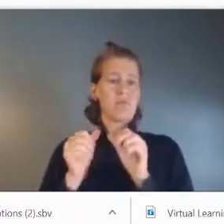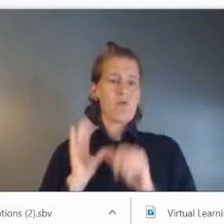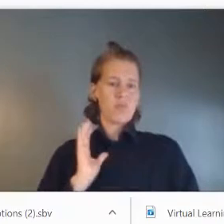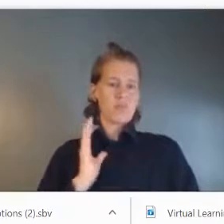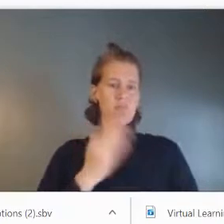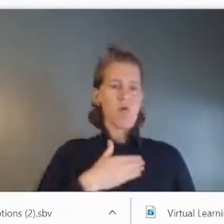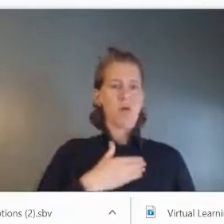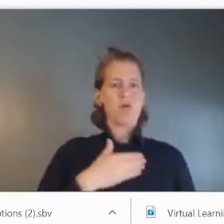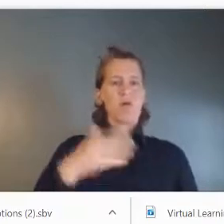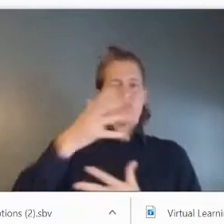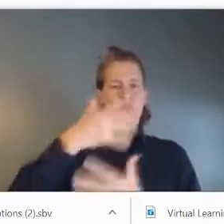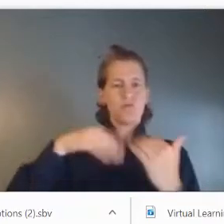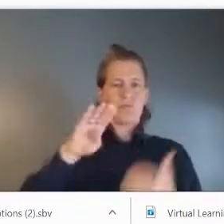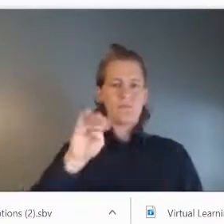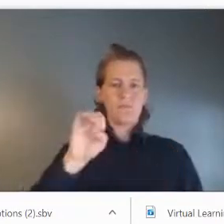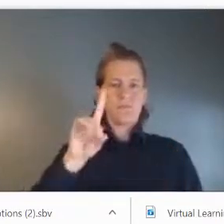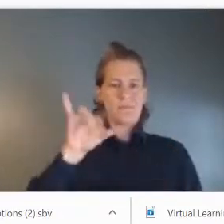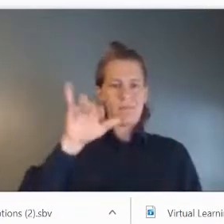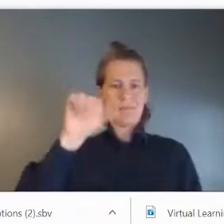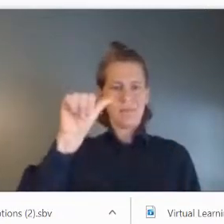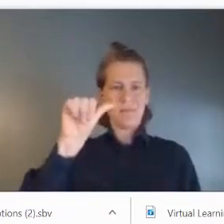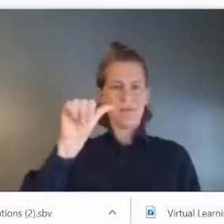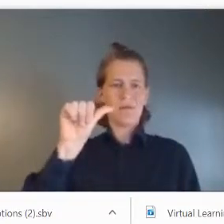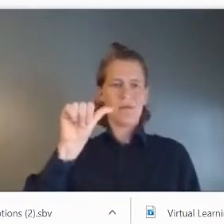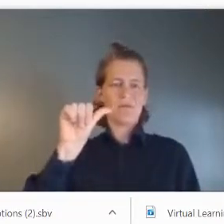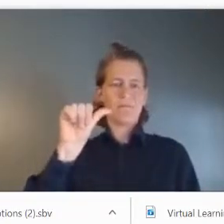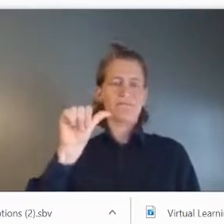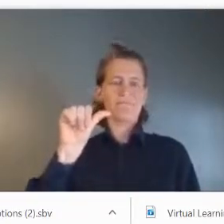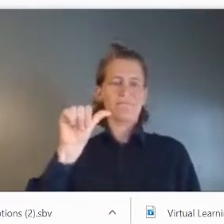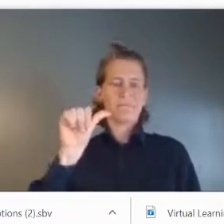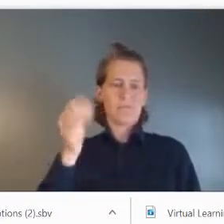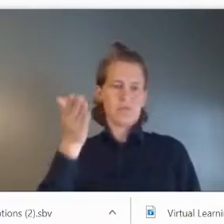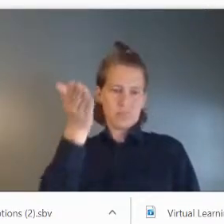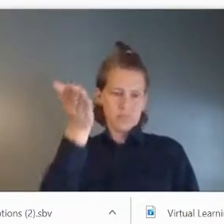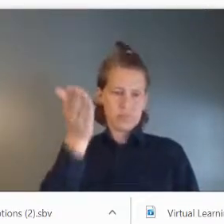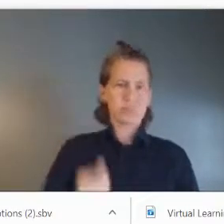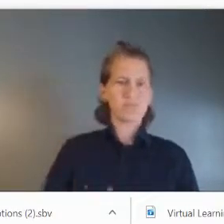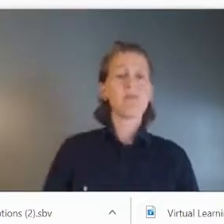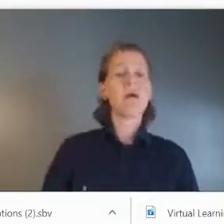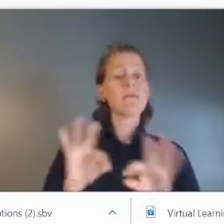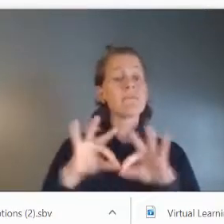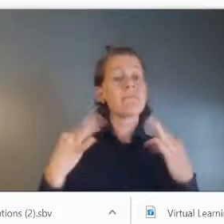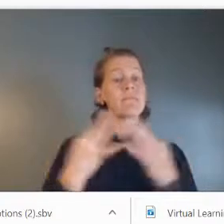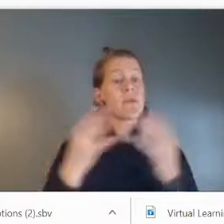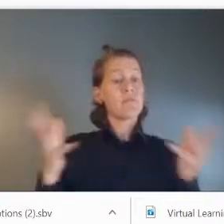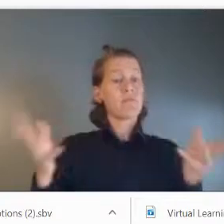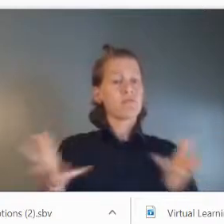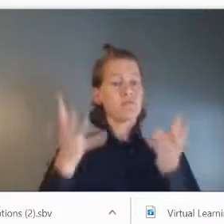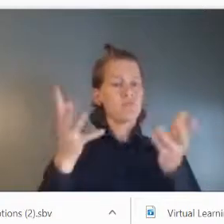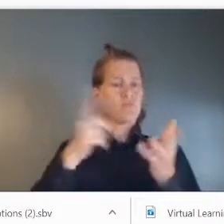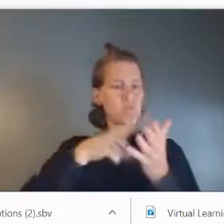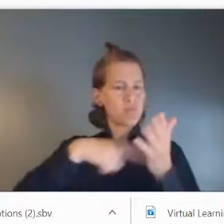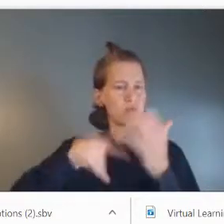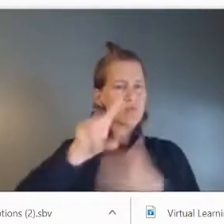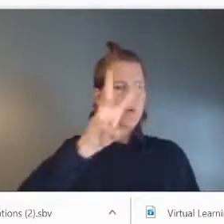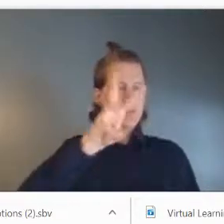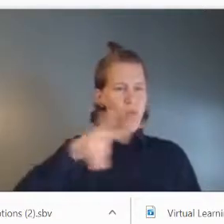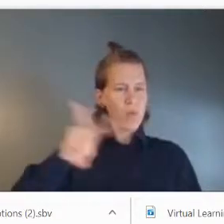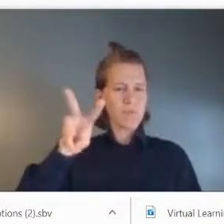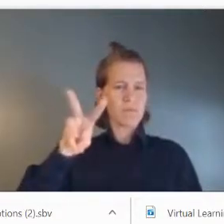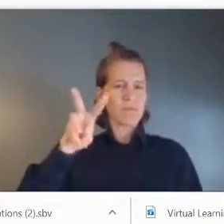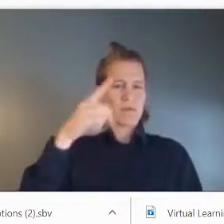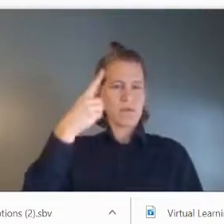and Instagram, at cejordanfalcons. Families are also encouraged to check our website for updates.